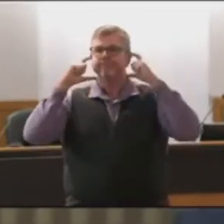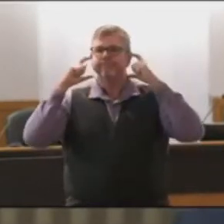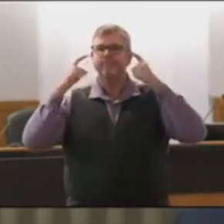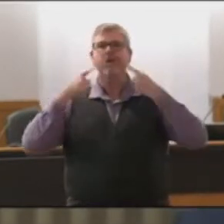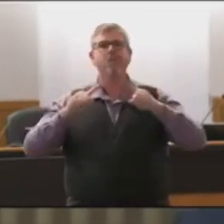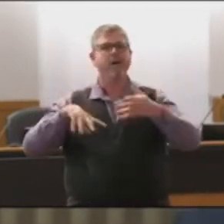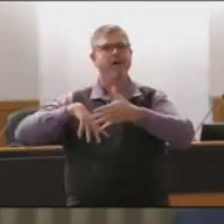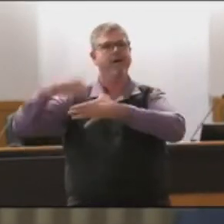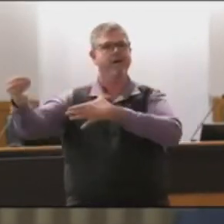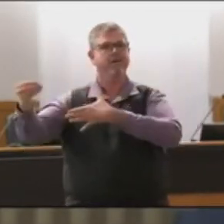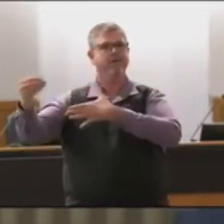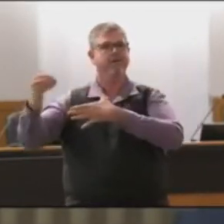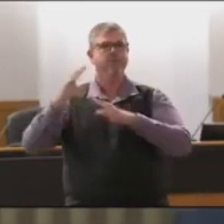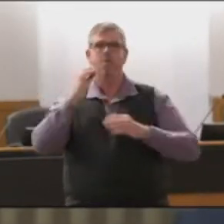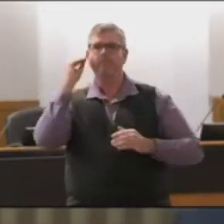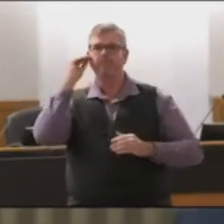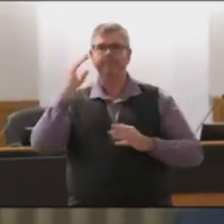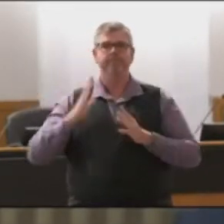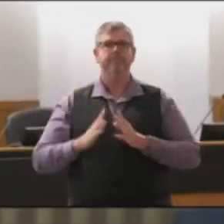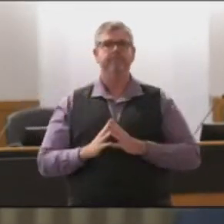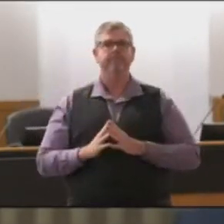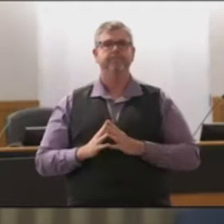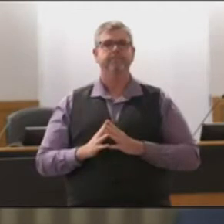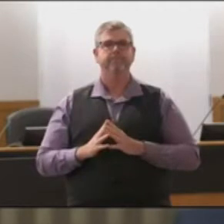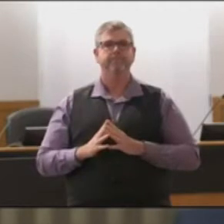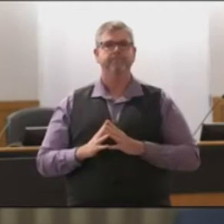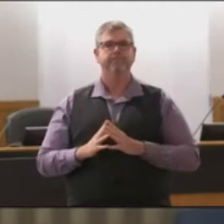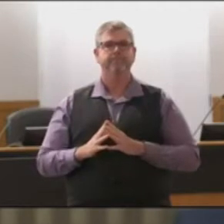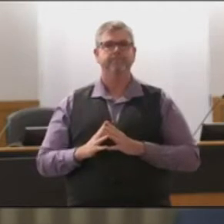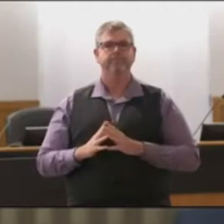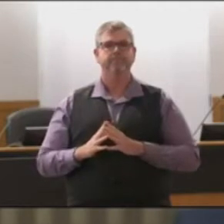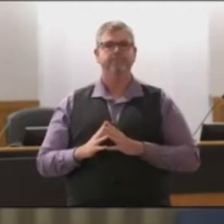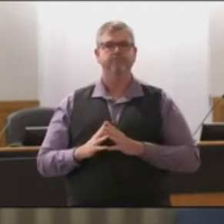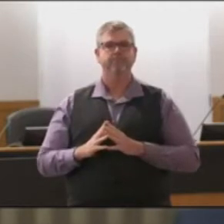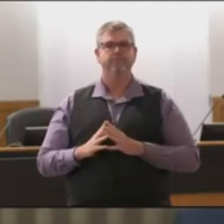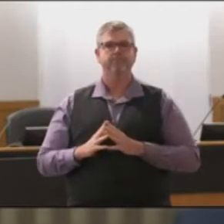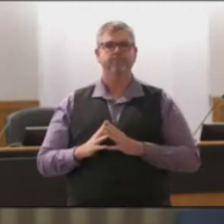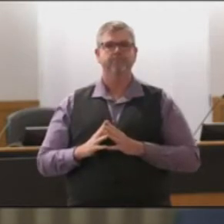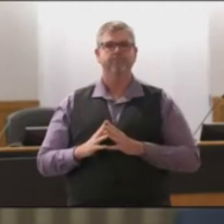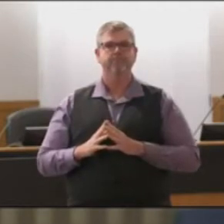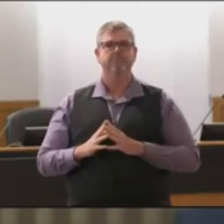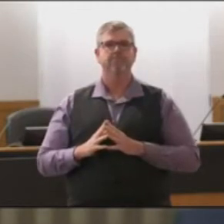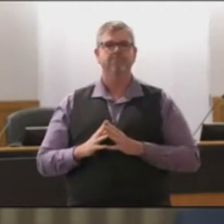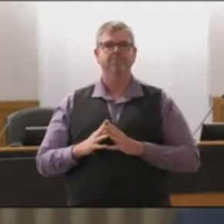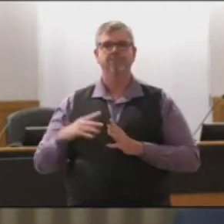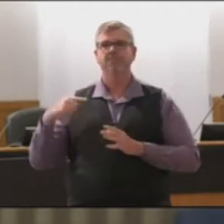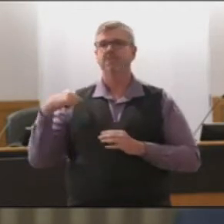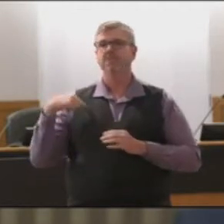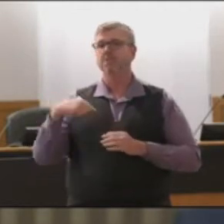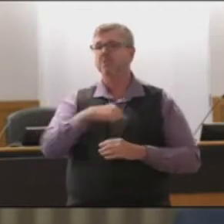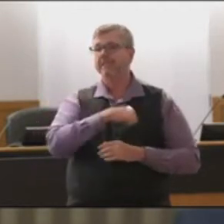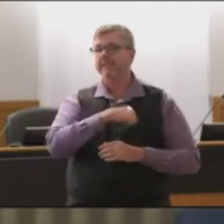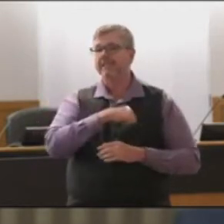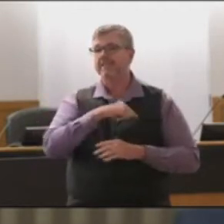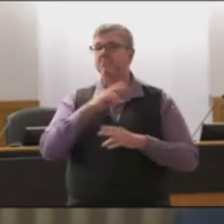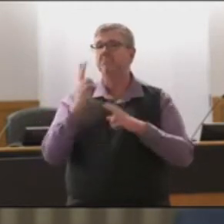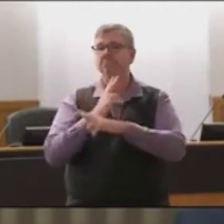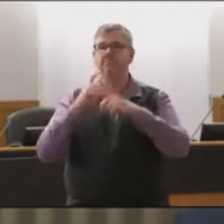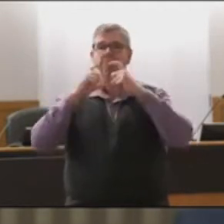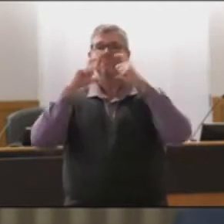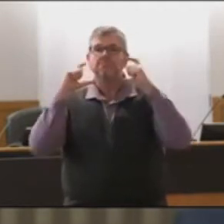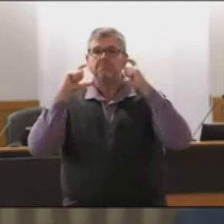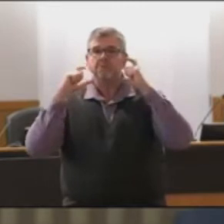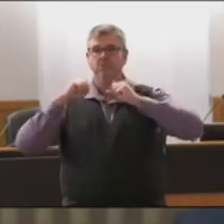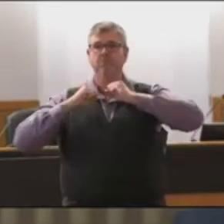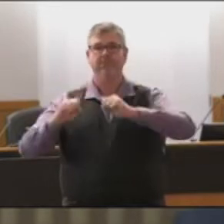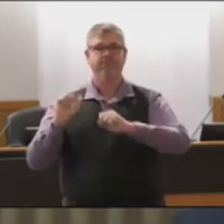recommendation today. Wearing face coverings is a choice to protect others in our community. As new research becomes available about